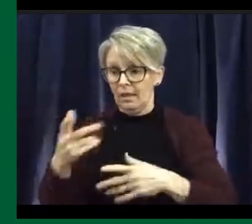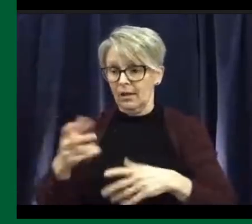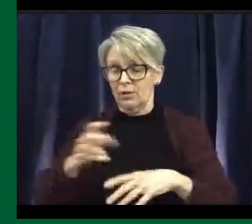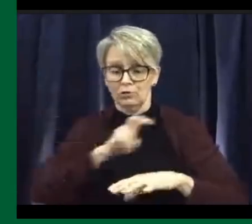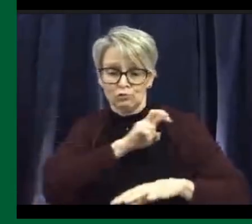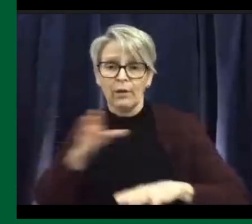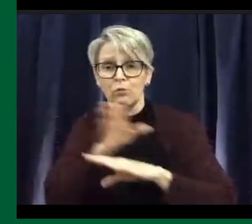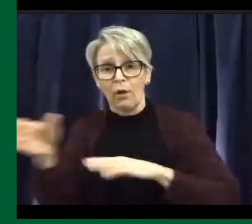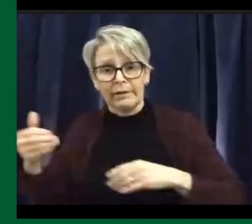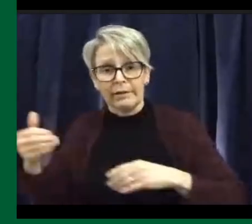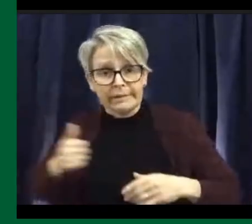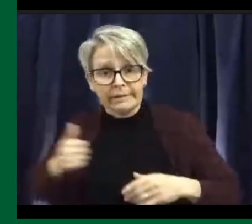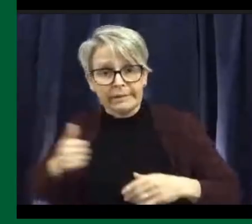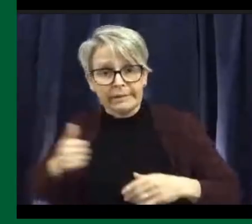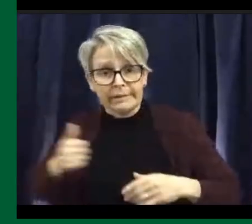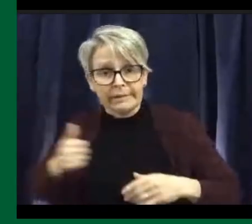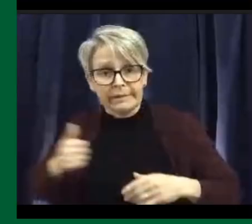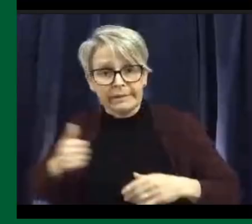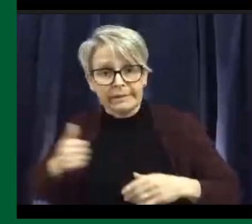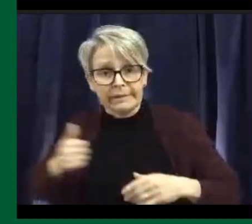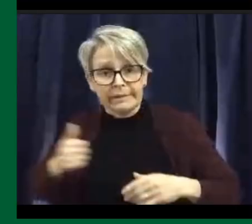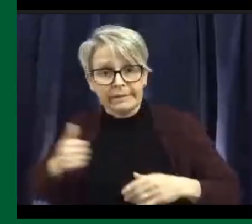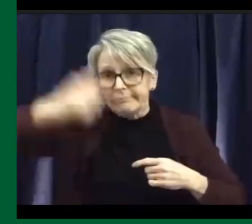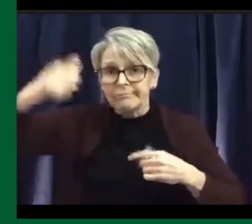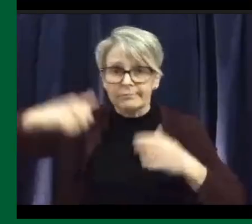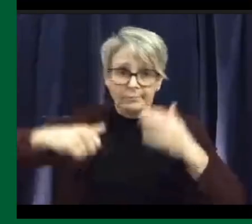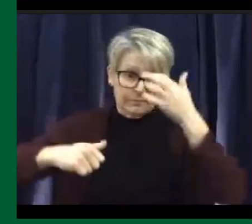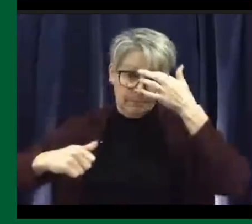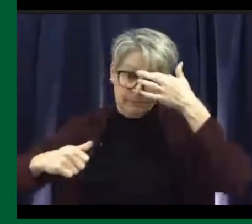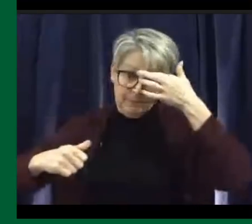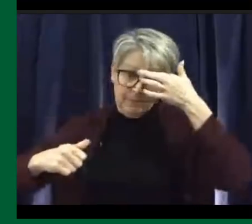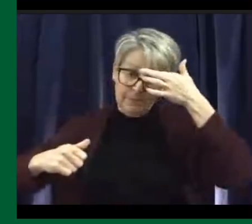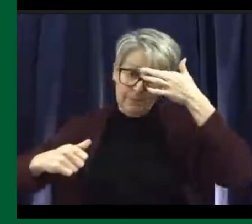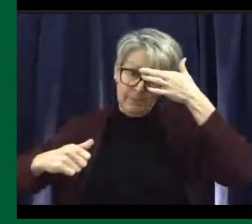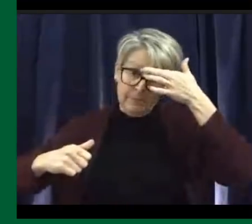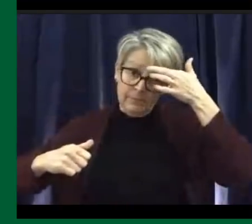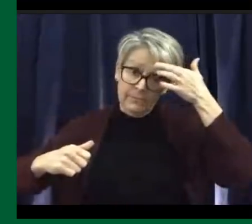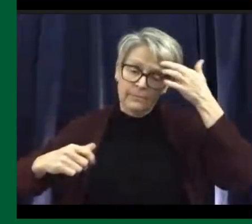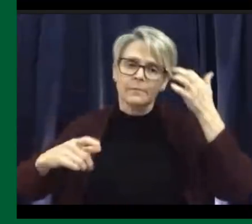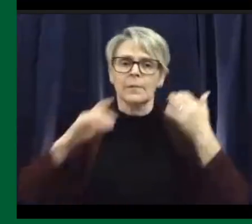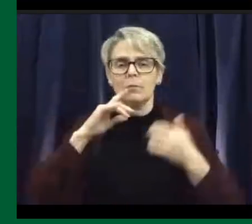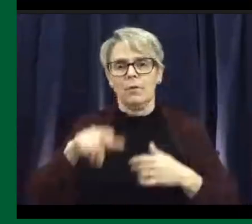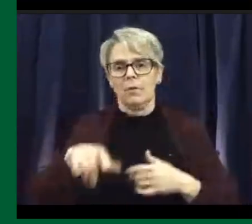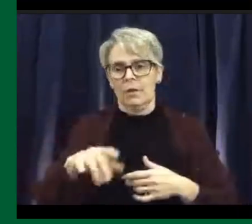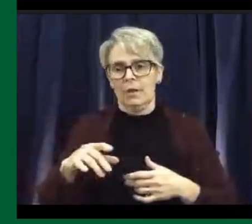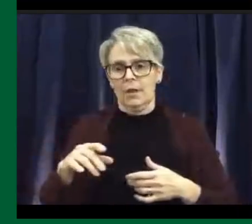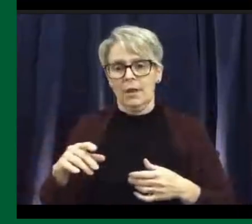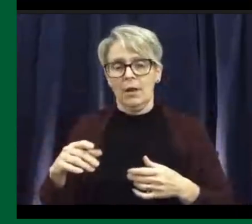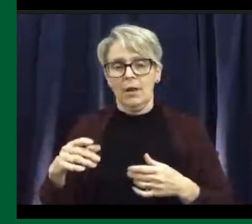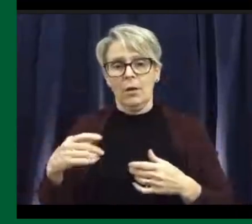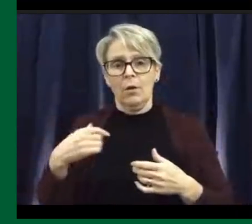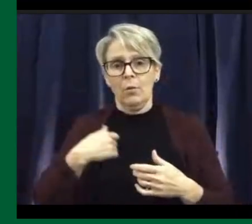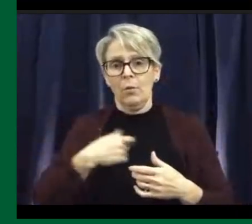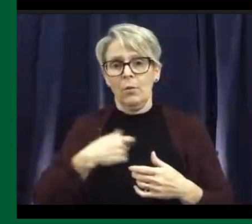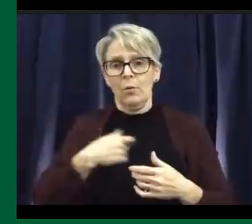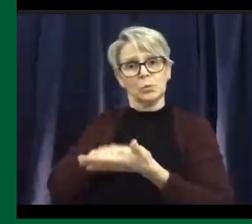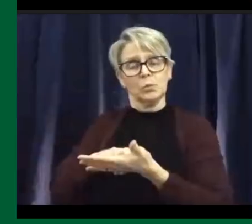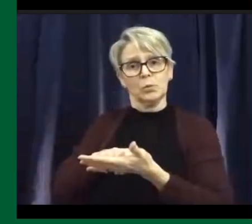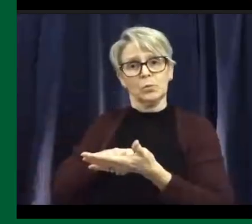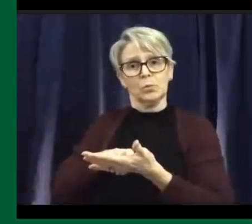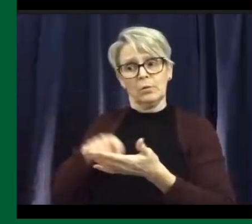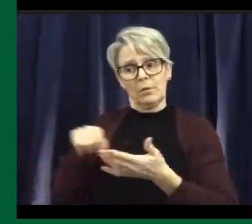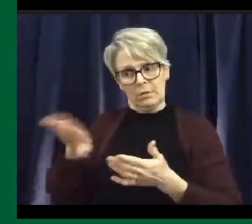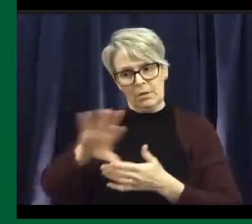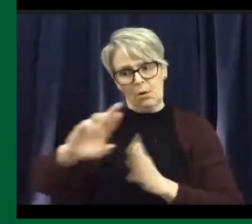the U.S., at times when COVID activity is very high. So first of all, we need to acknowledge their role that